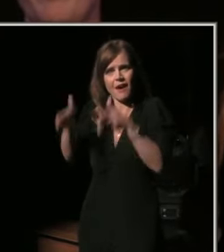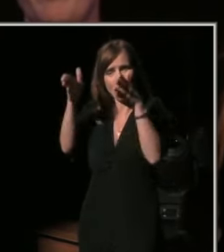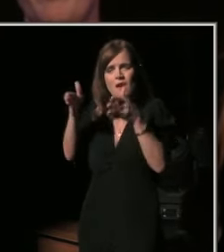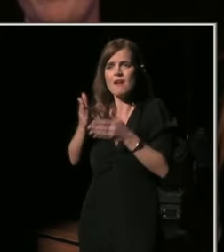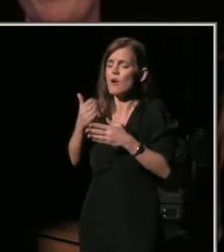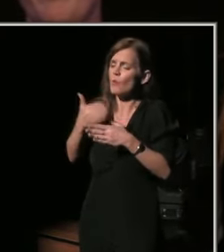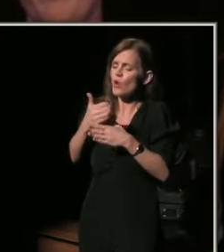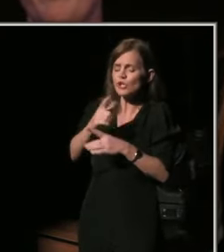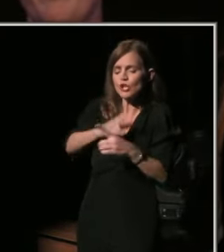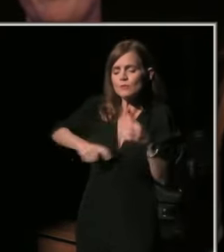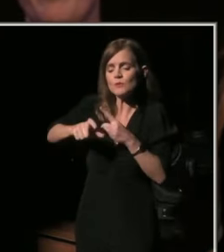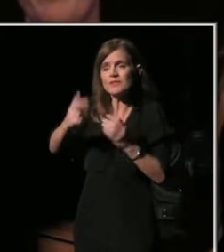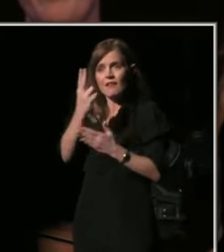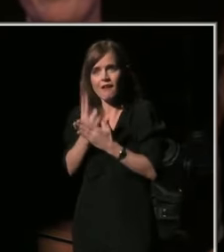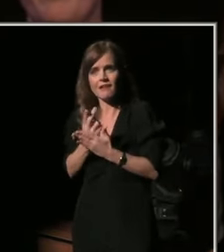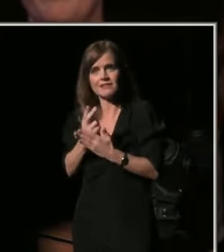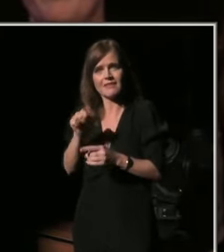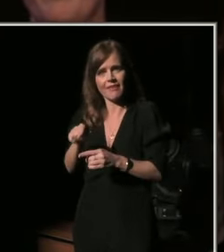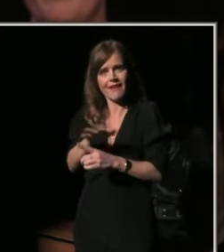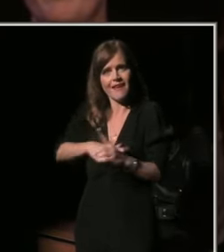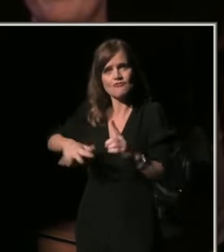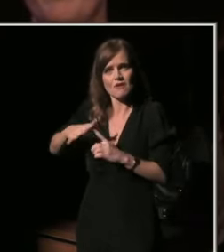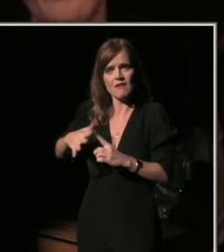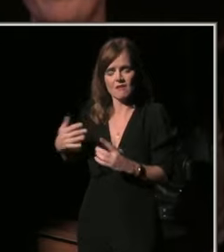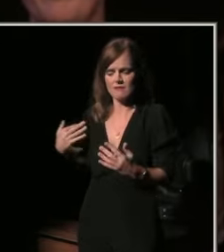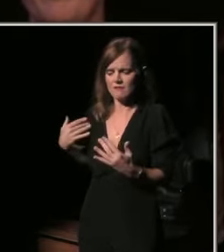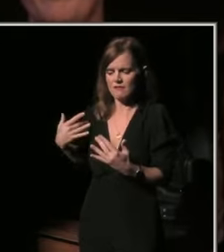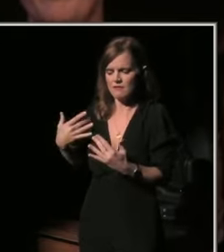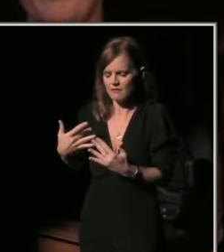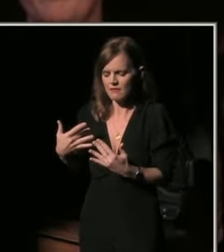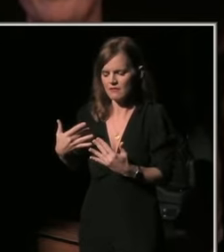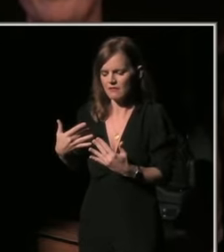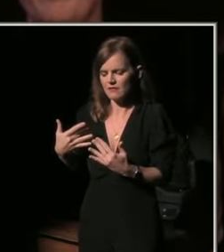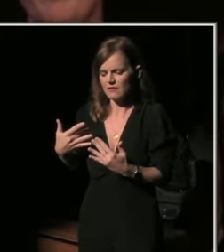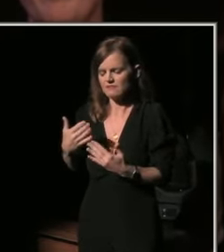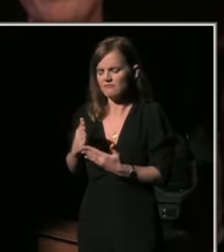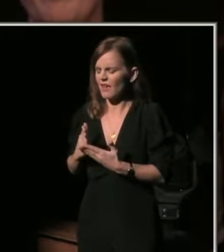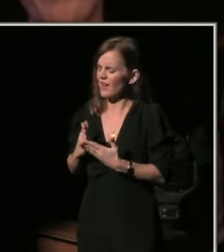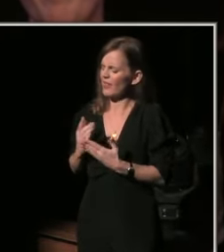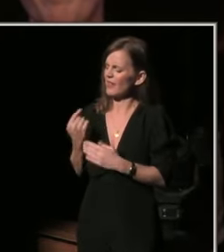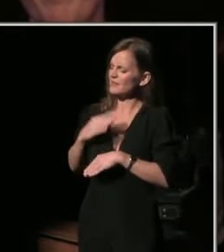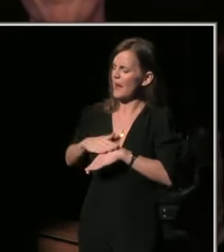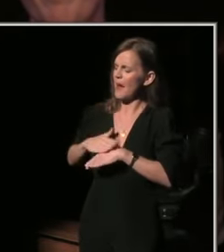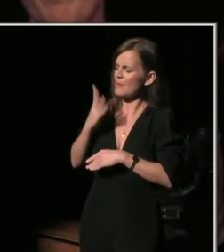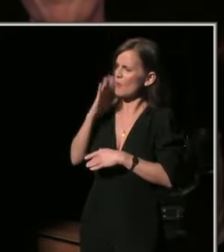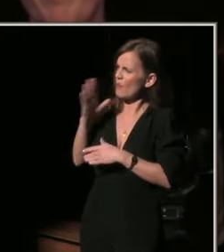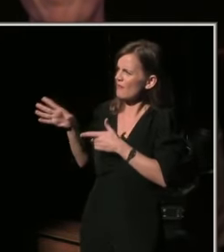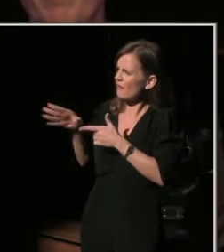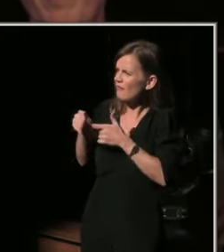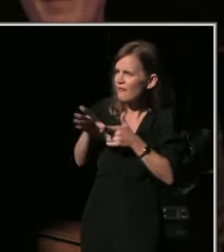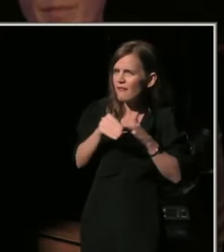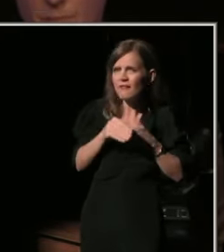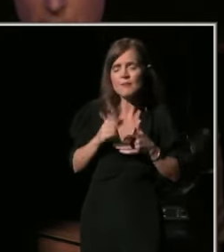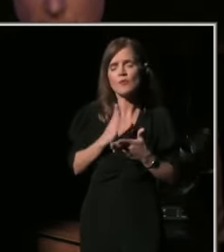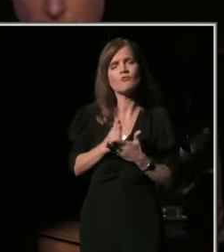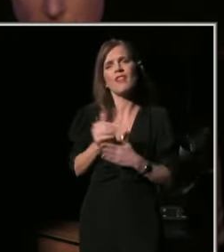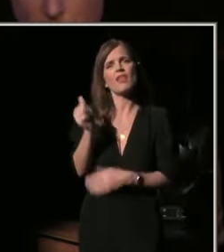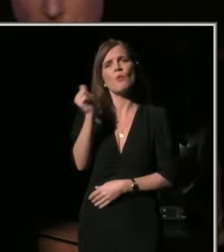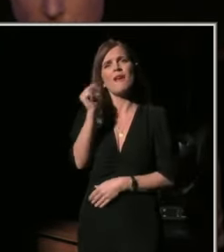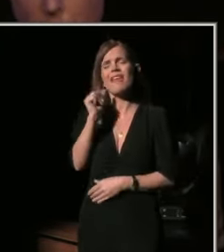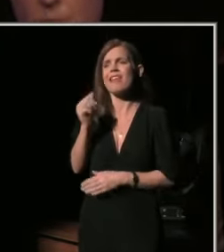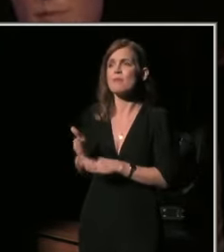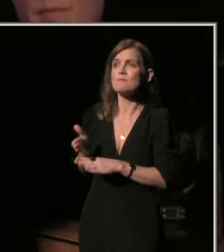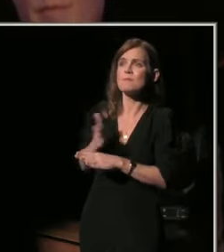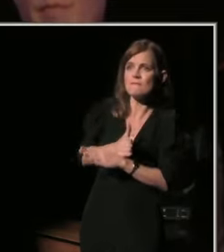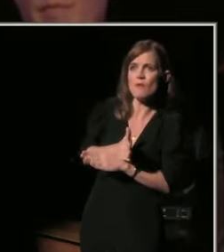community artist in the area, and it was not really aware of what I was capturing at that time. And I